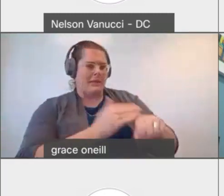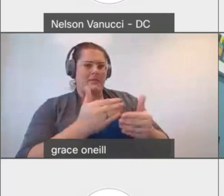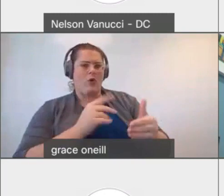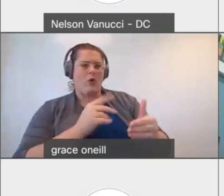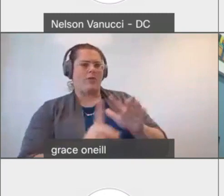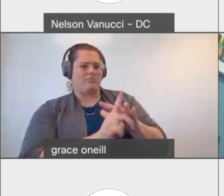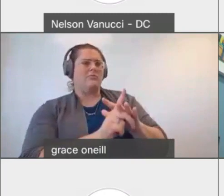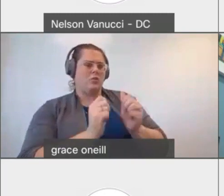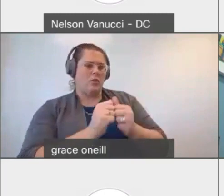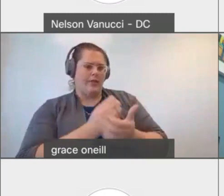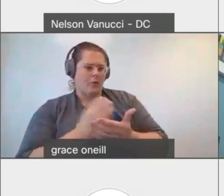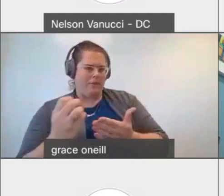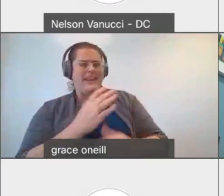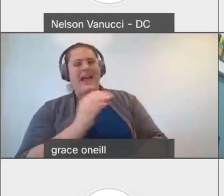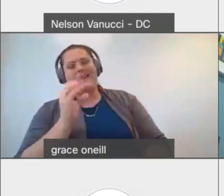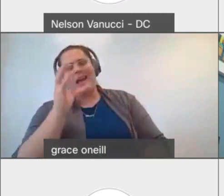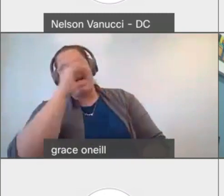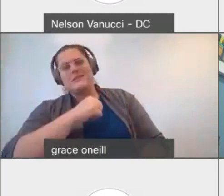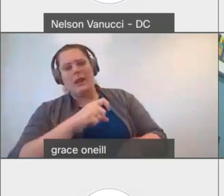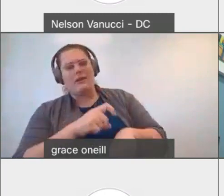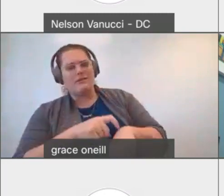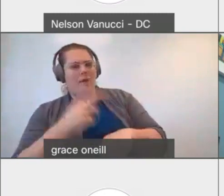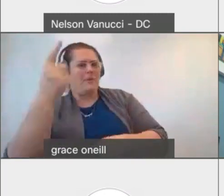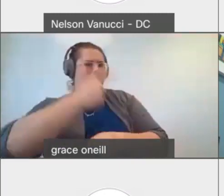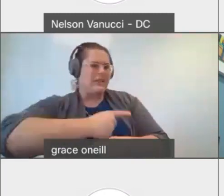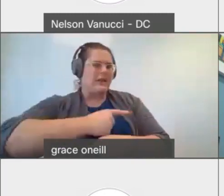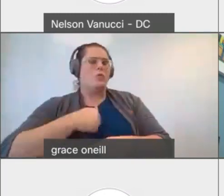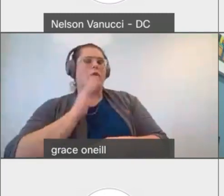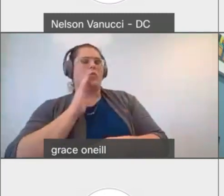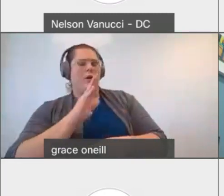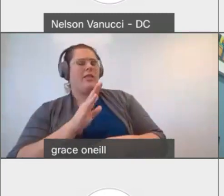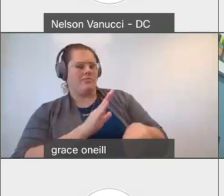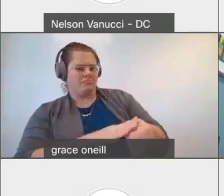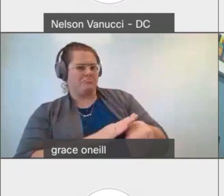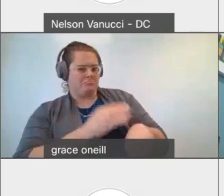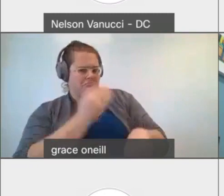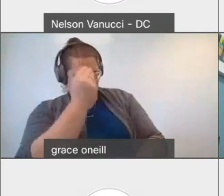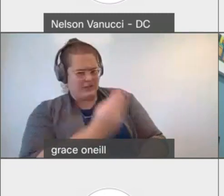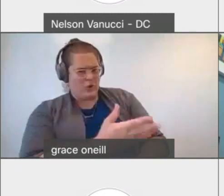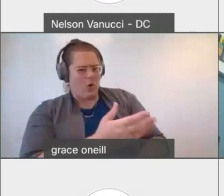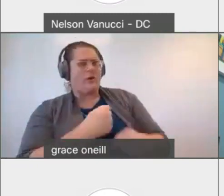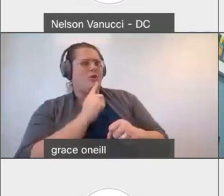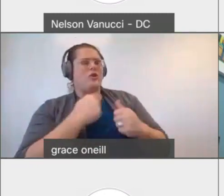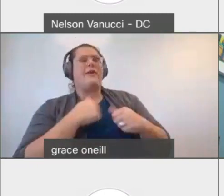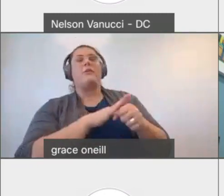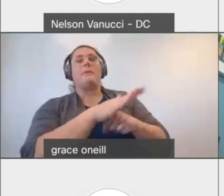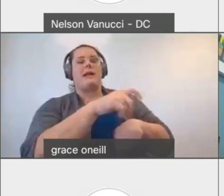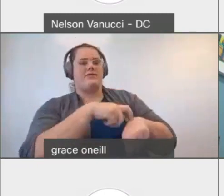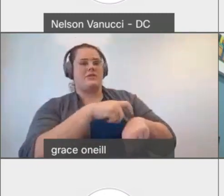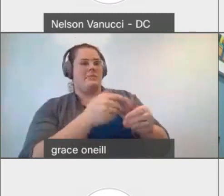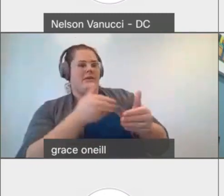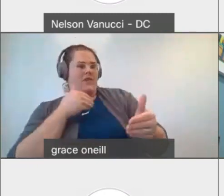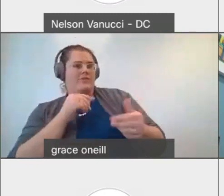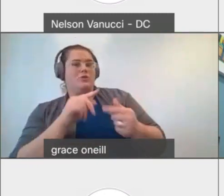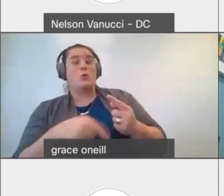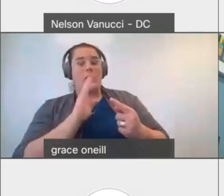and an estimated time on that day that it will be coming as well. And we'll give you, certainly ample time so that when it will